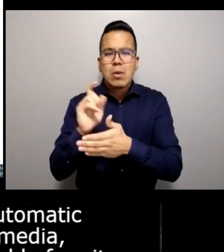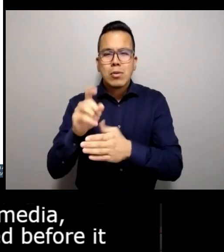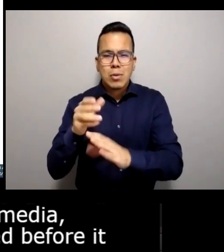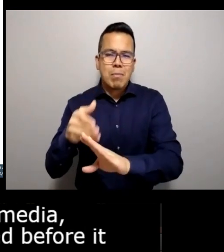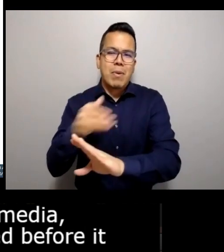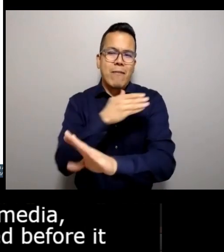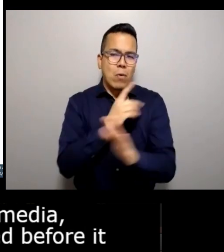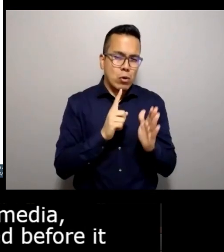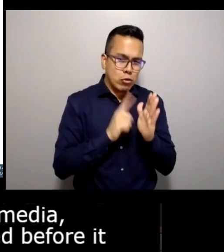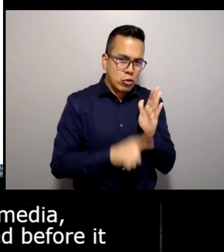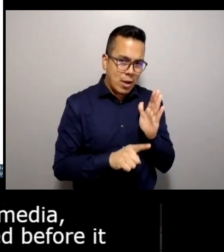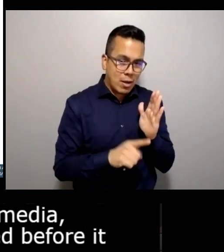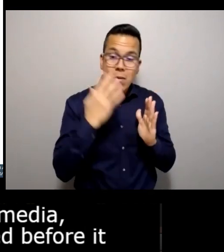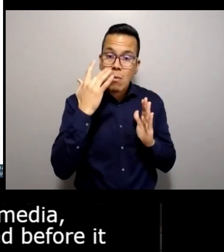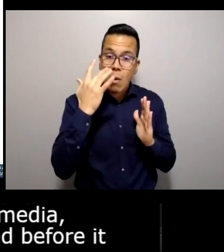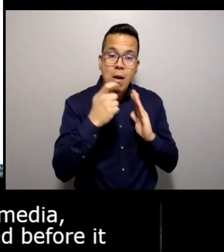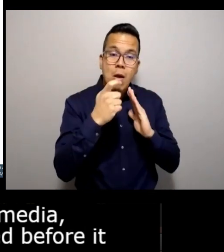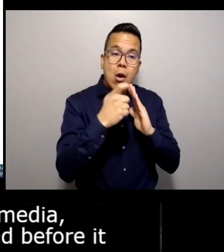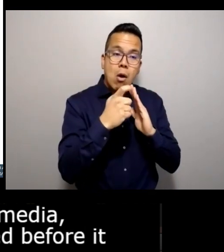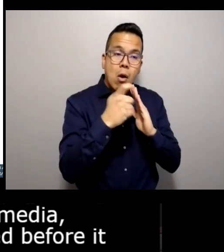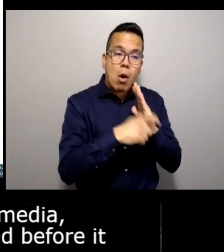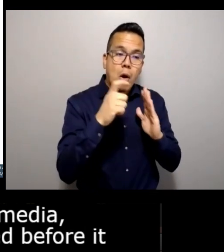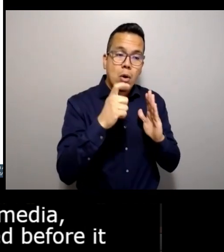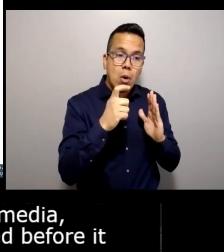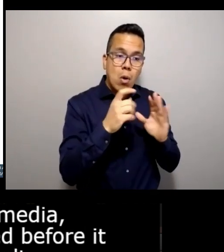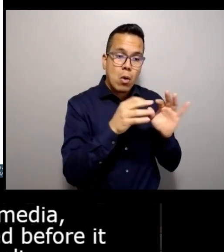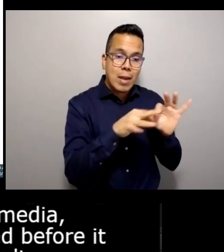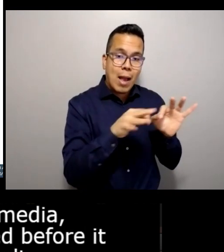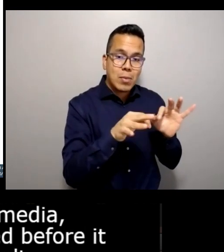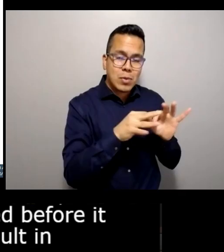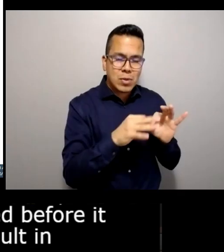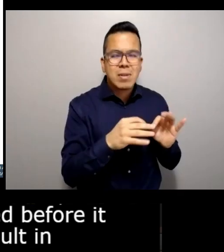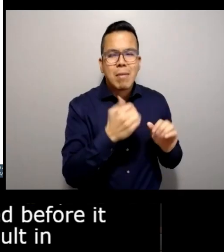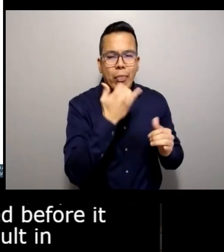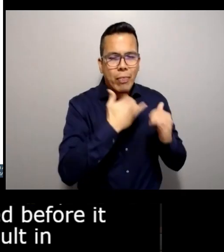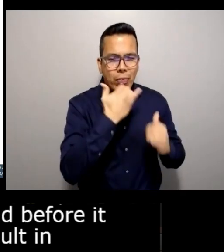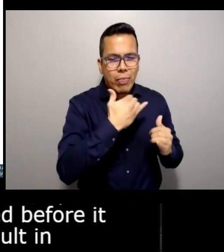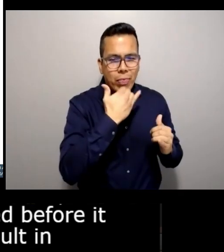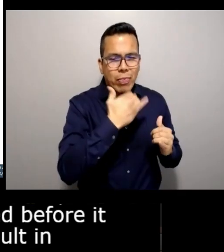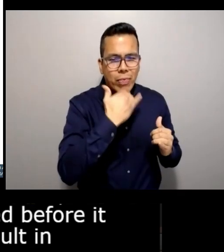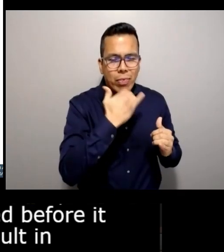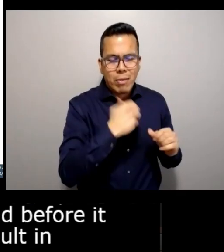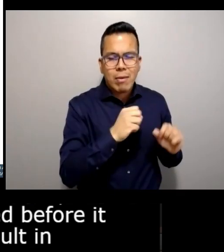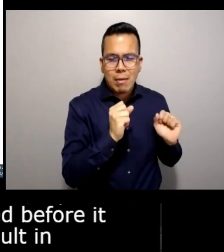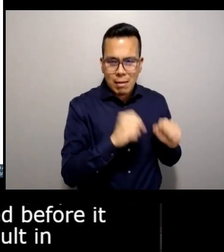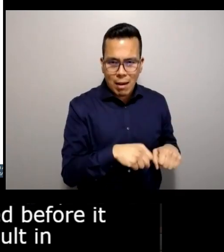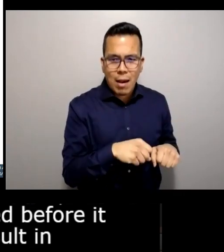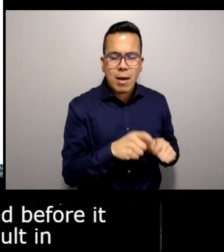common, and they can result in inappropriate language or unintended consequences.